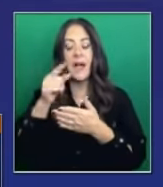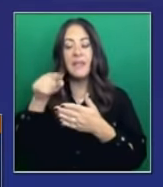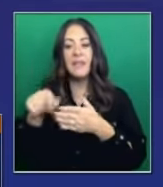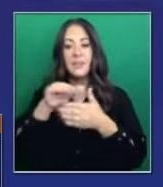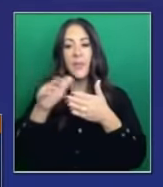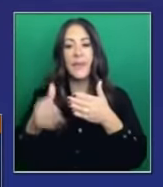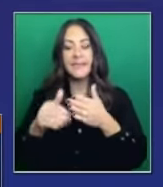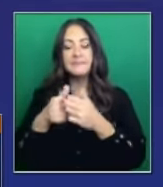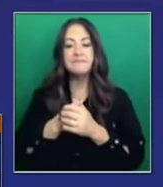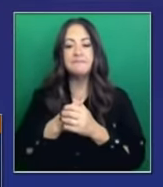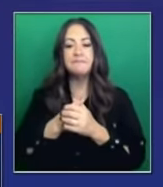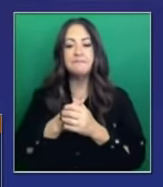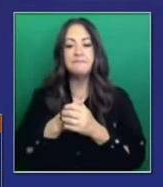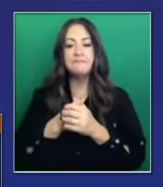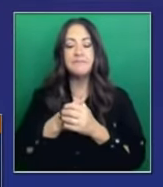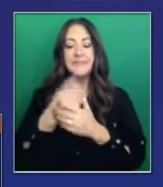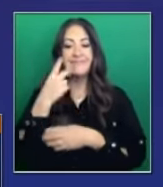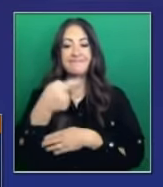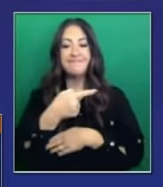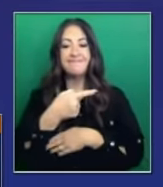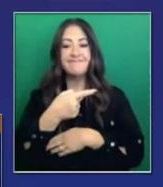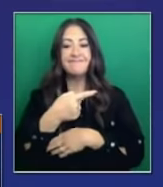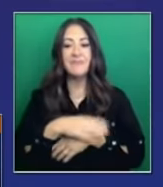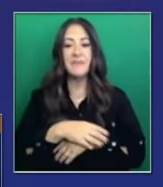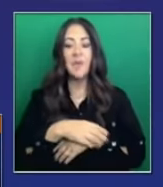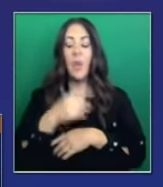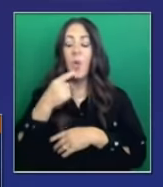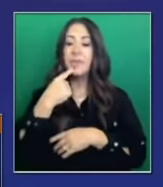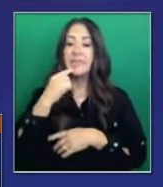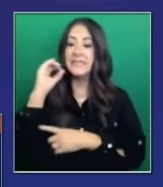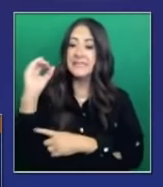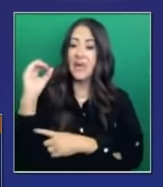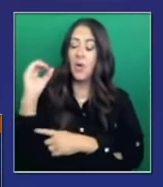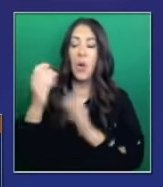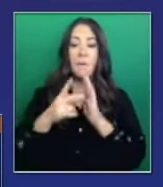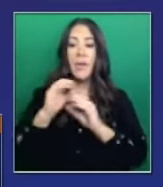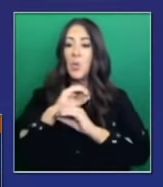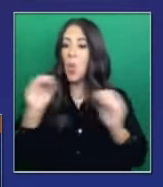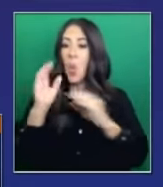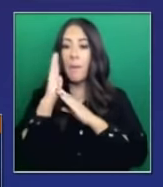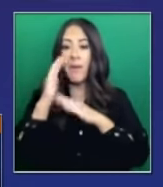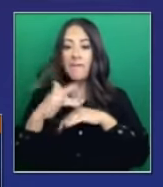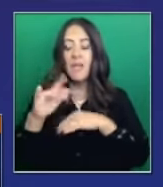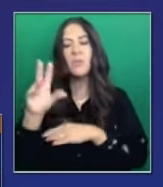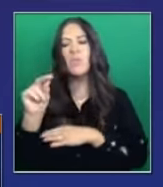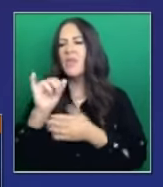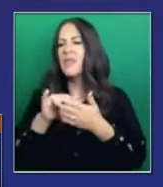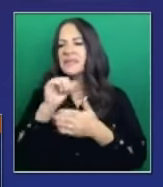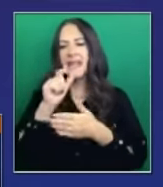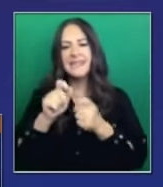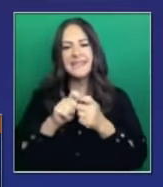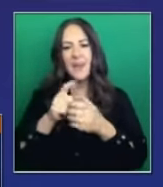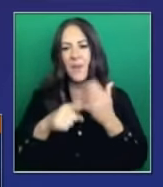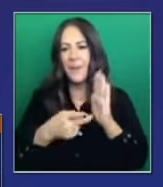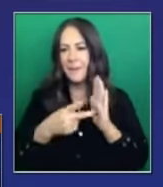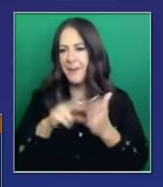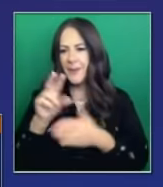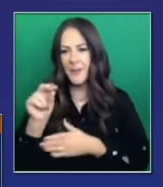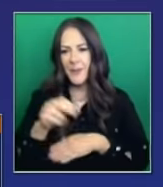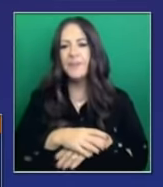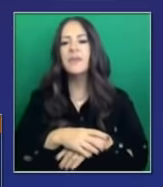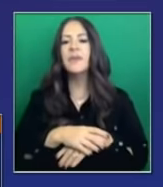doesn't mean there are no ICU beds. It means we're in the surge phase in Southern California, San Joaquin Valley in that surge phase.